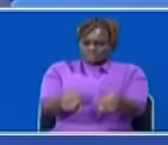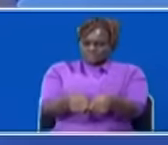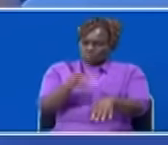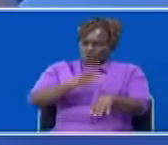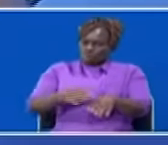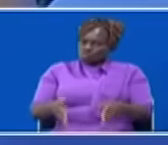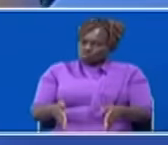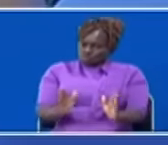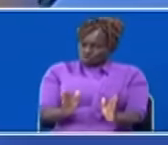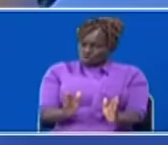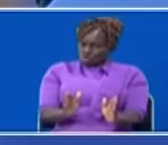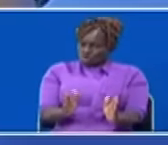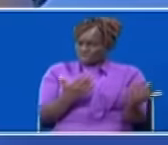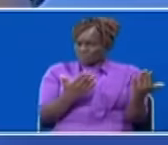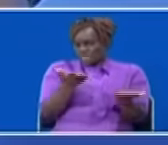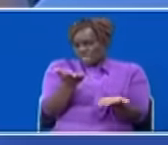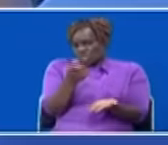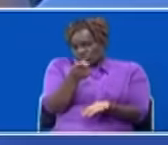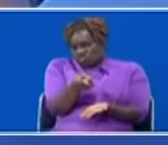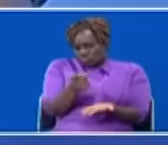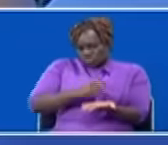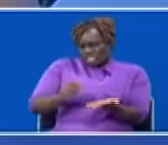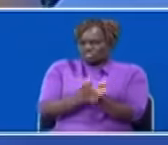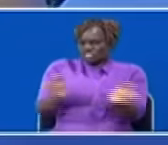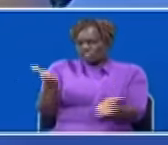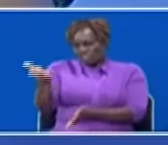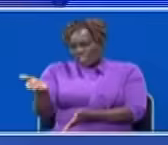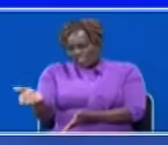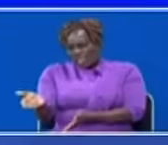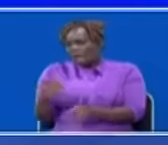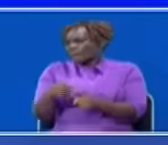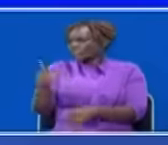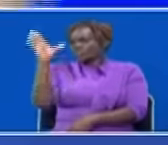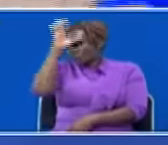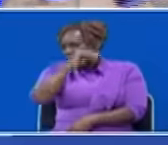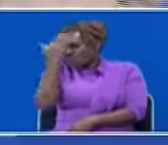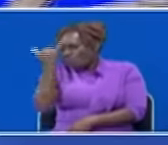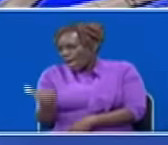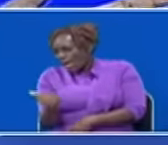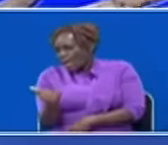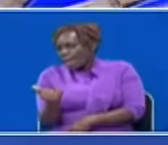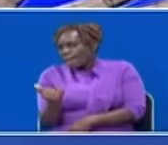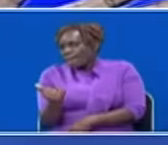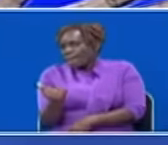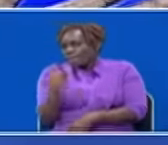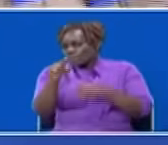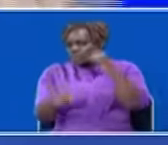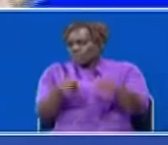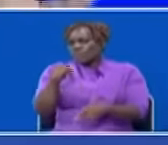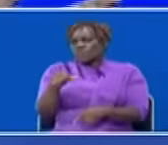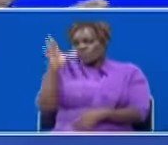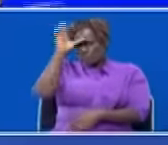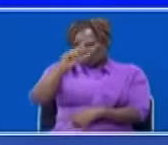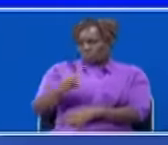streets, many would expect that the Secretary General of a party like ODM would be present on the streets. And you are now being accused of not being absent.